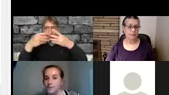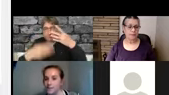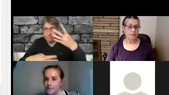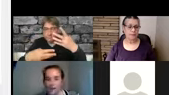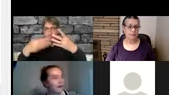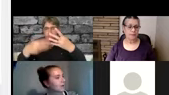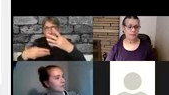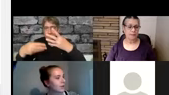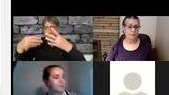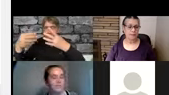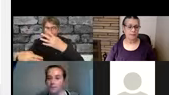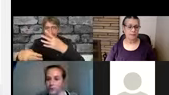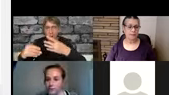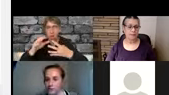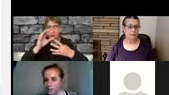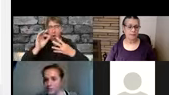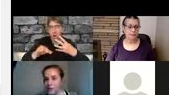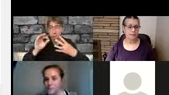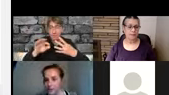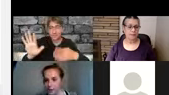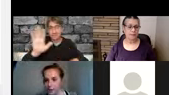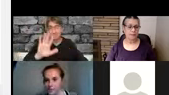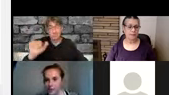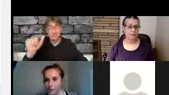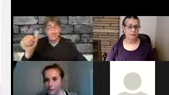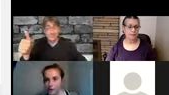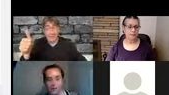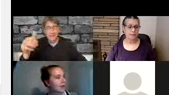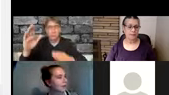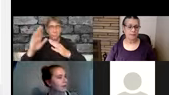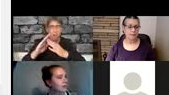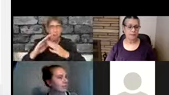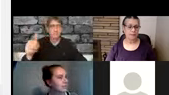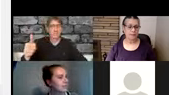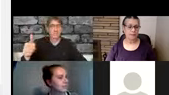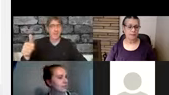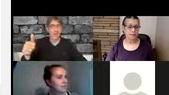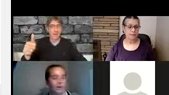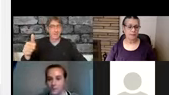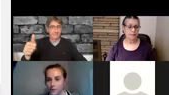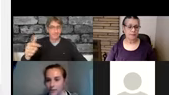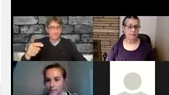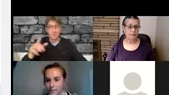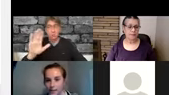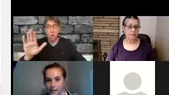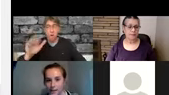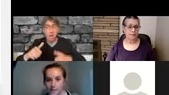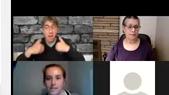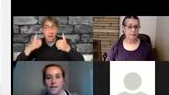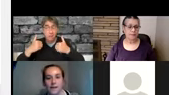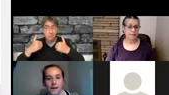As you can see, the top 10 locations pop up near your address. You can see there's quite a few in this